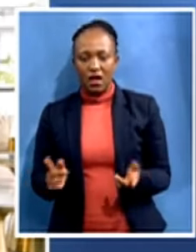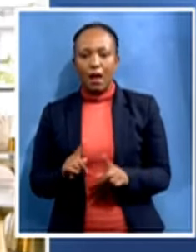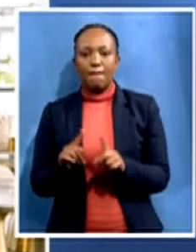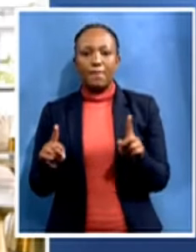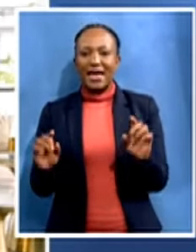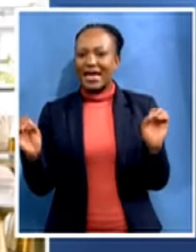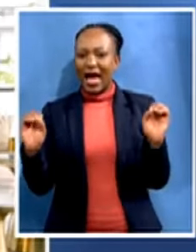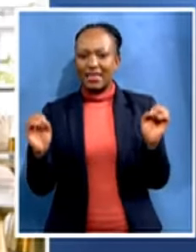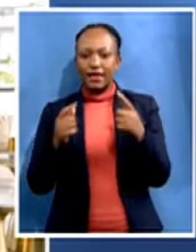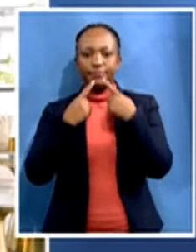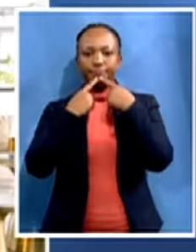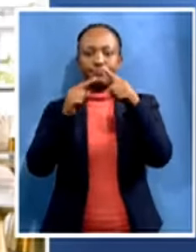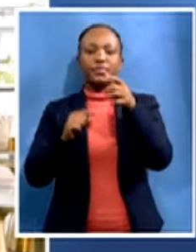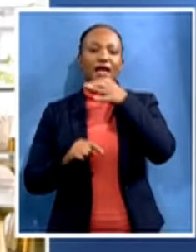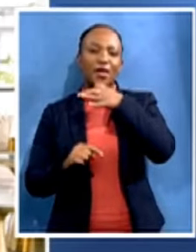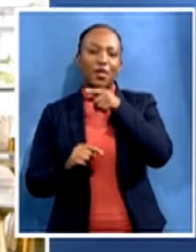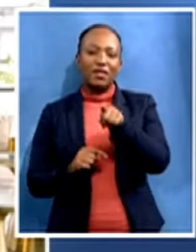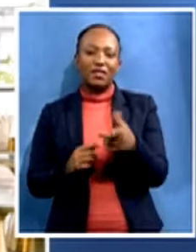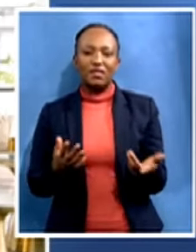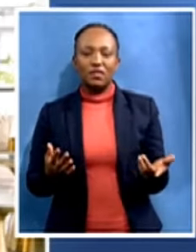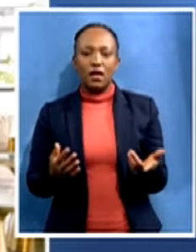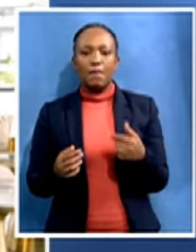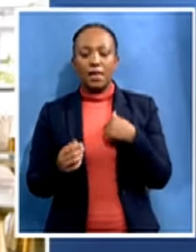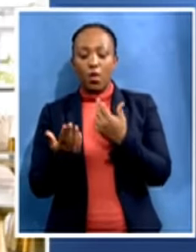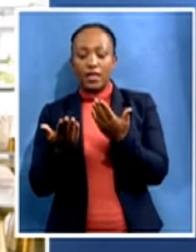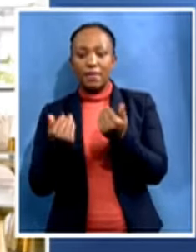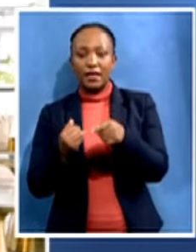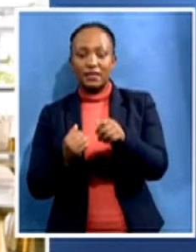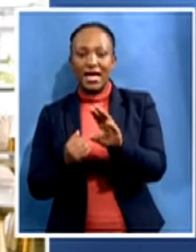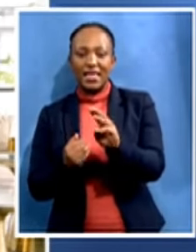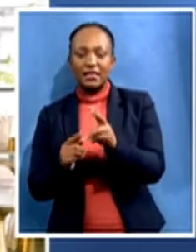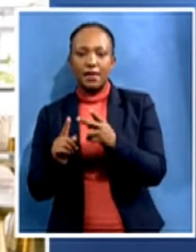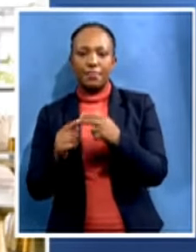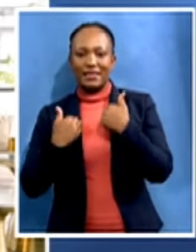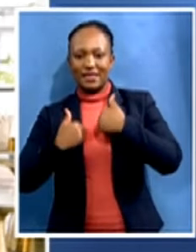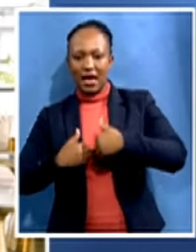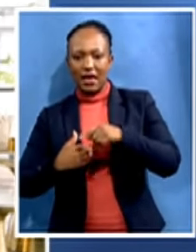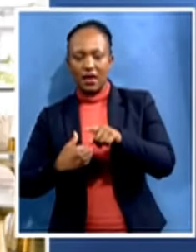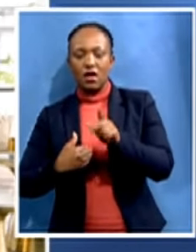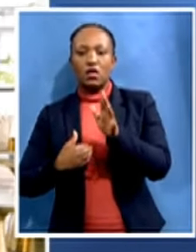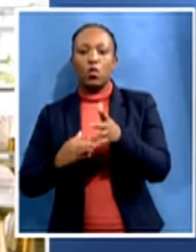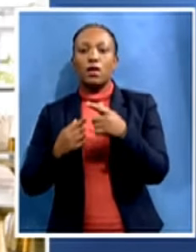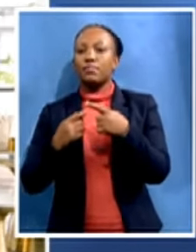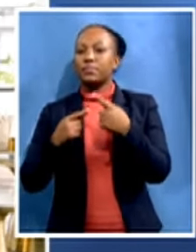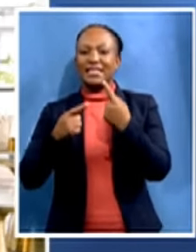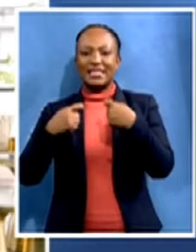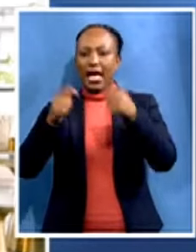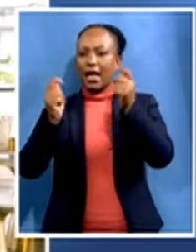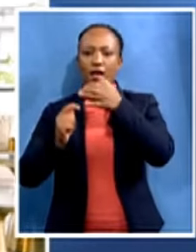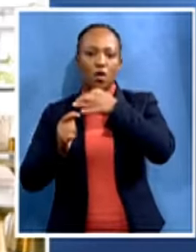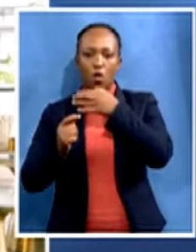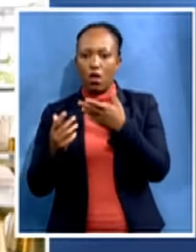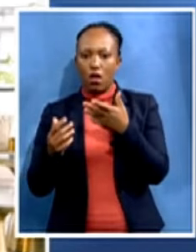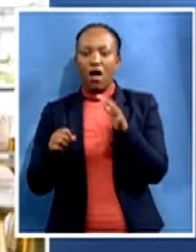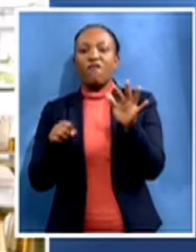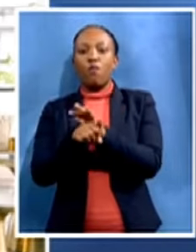maybe from Thursday up until Sunday, no sale of alcohol, not a total ban, but they didn't do so. And